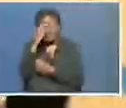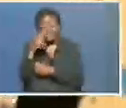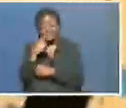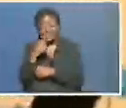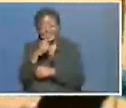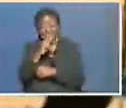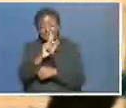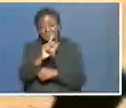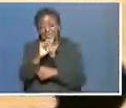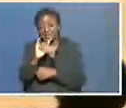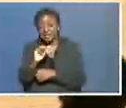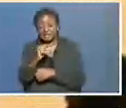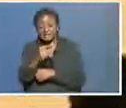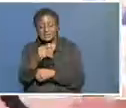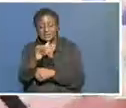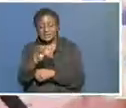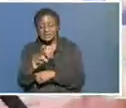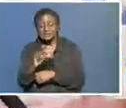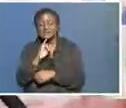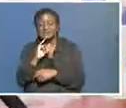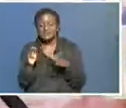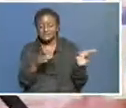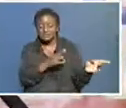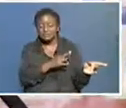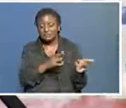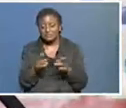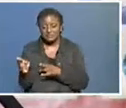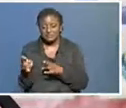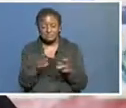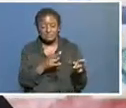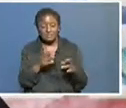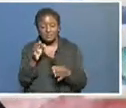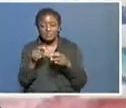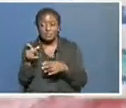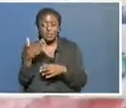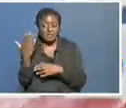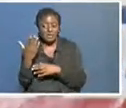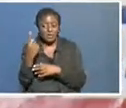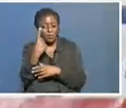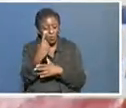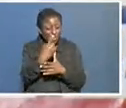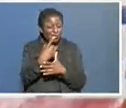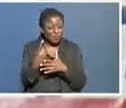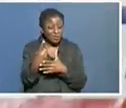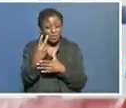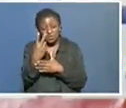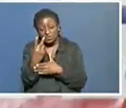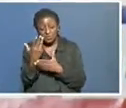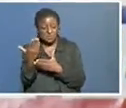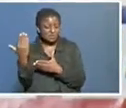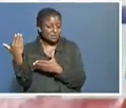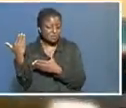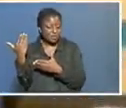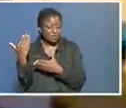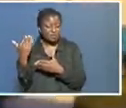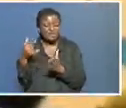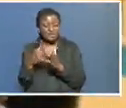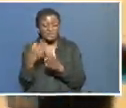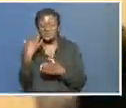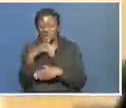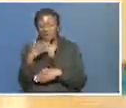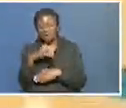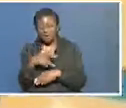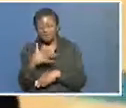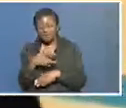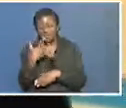Kendall Isaacs Gym is up and running. I know if you was in there a week ago or a couple of weeks ago when you was to the pastors and politicians game, it was hot. But